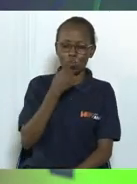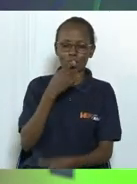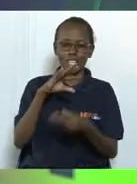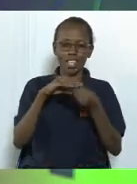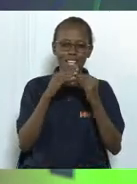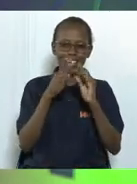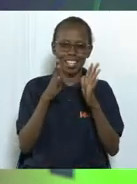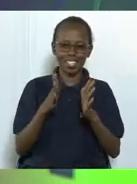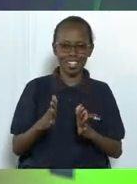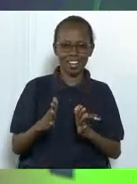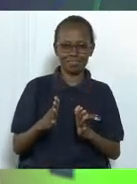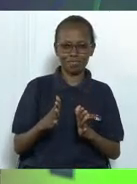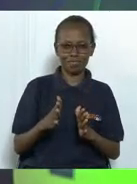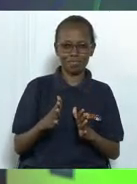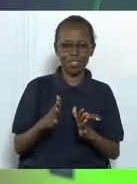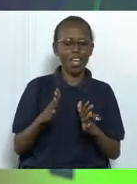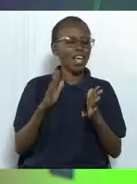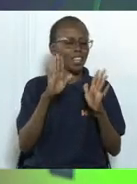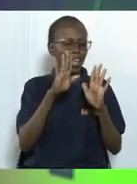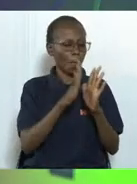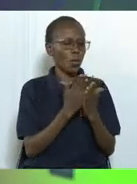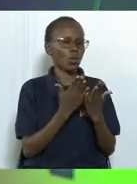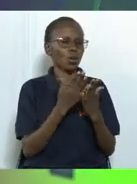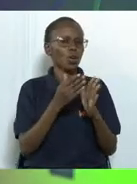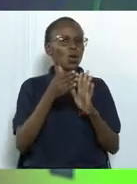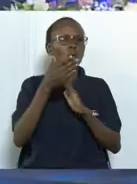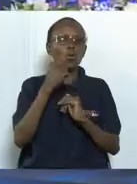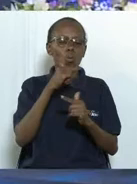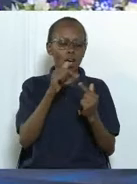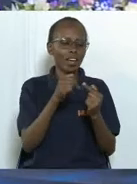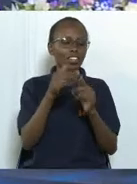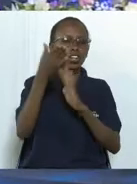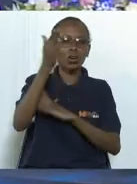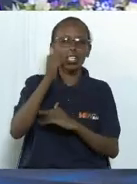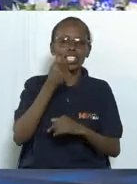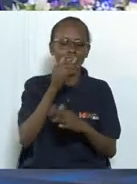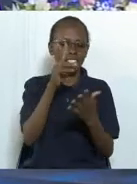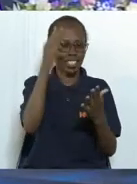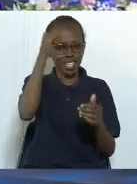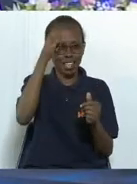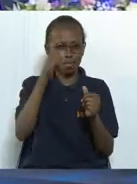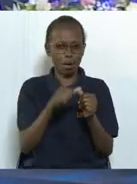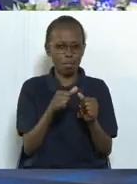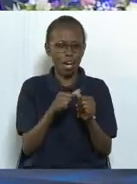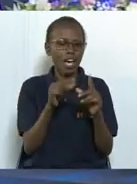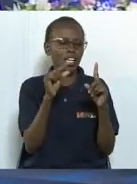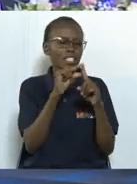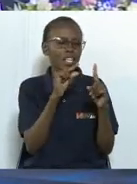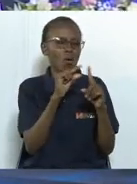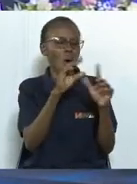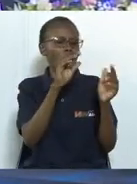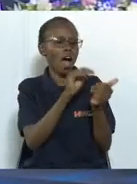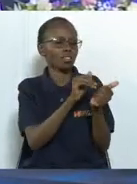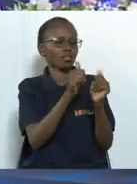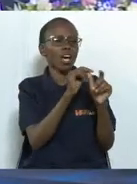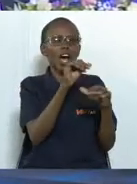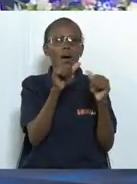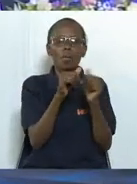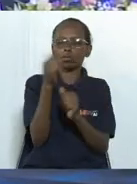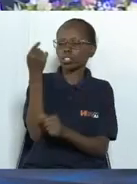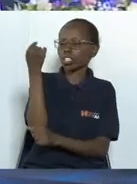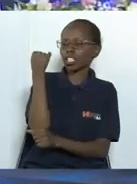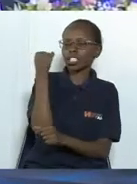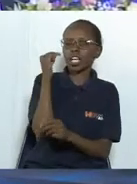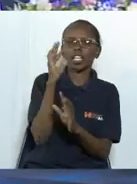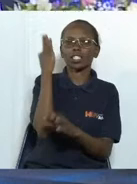Creator. Now this book, When God Said Remember, is actually the word version of yesterday's